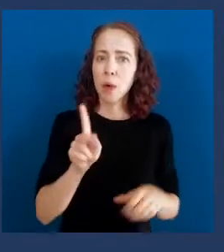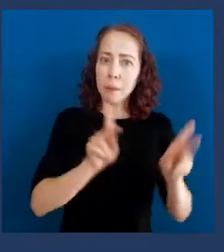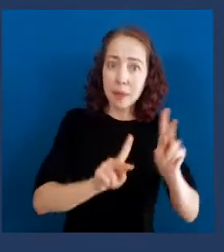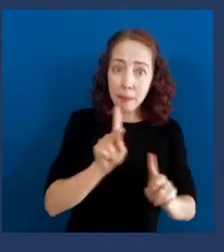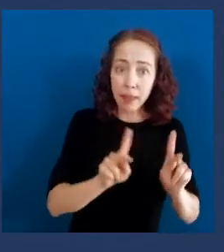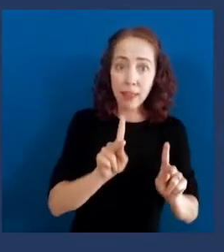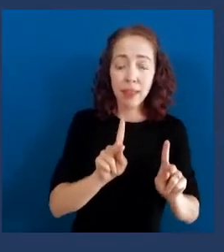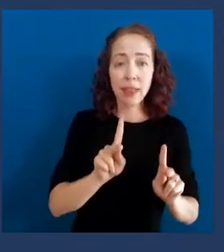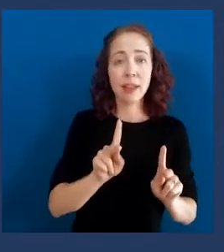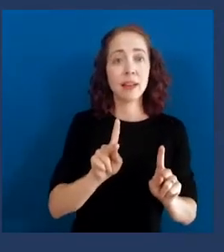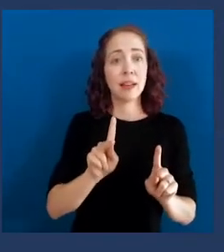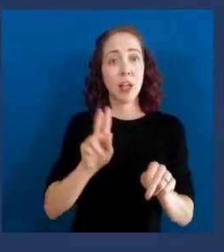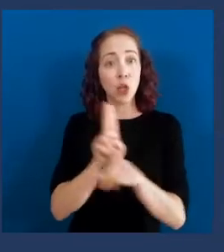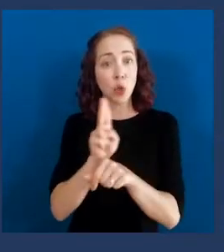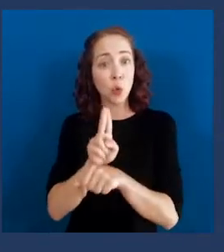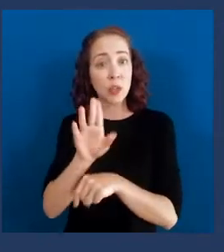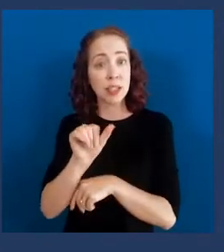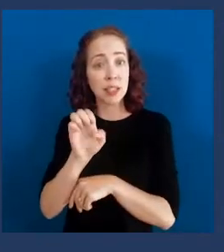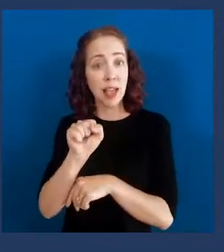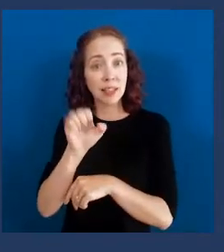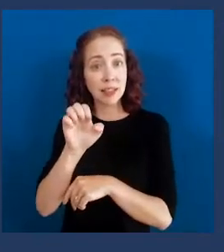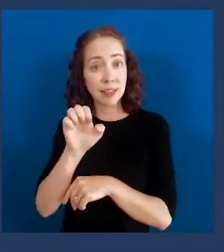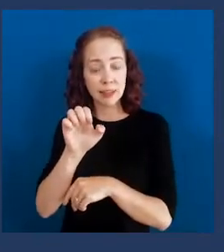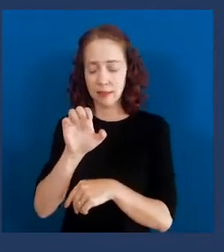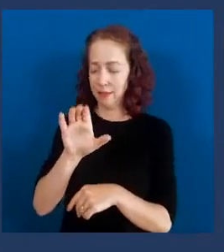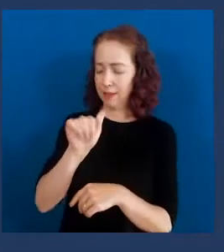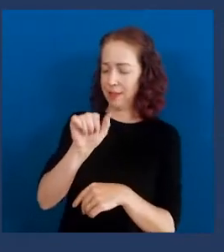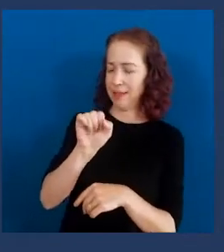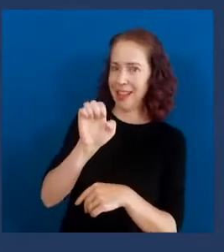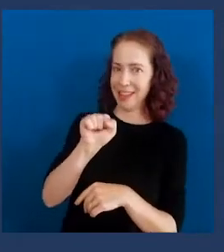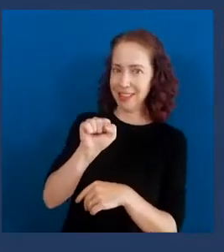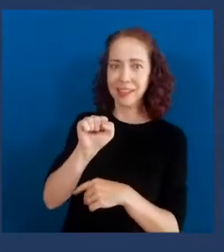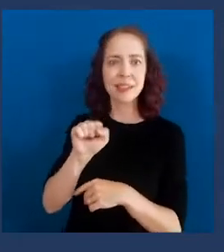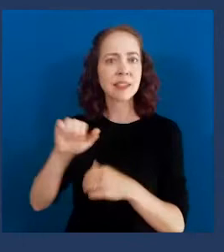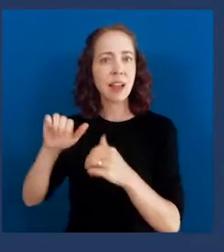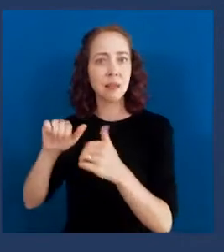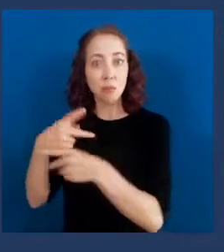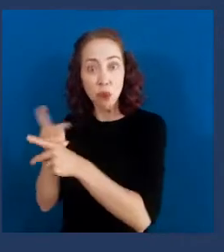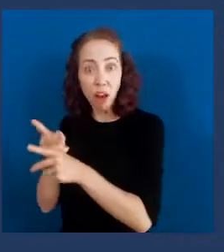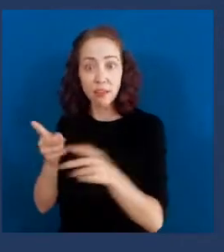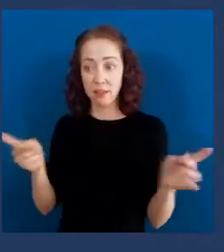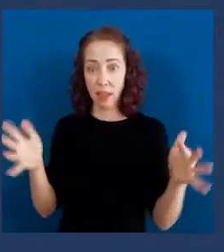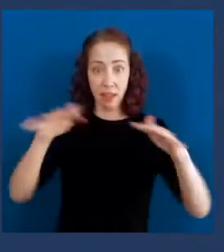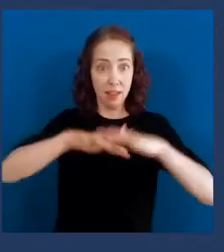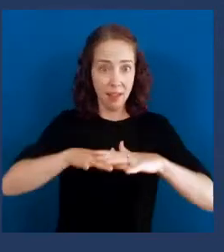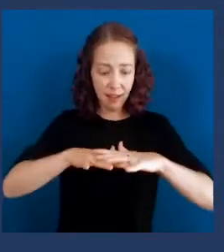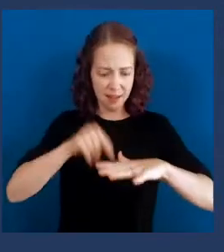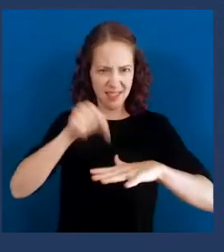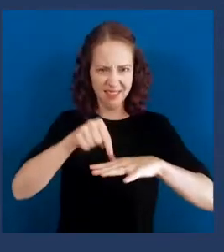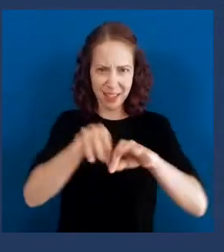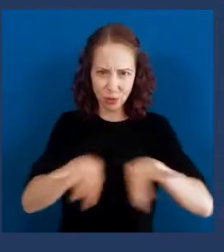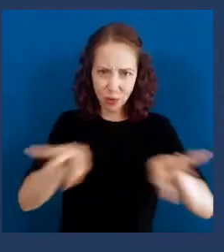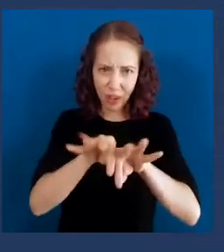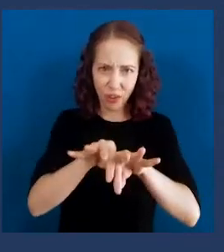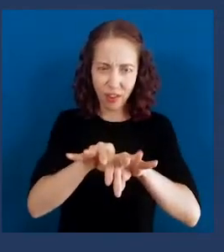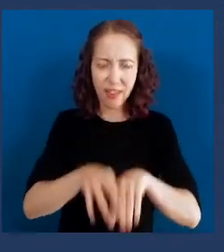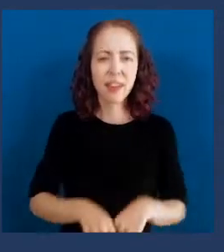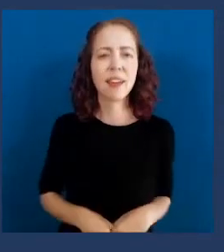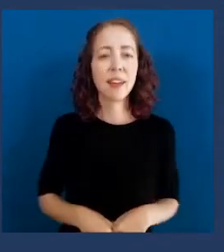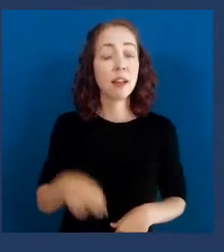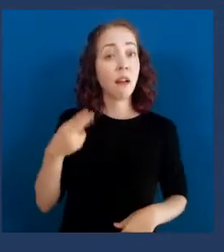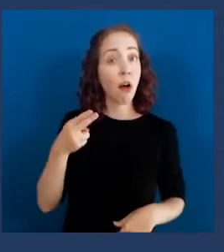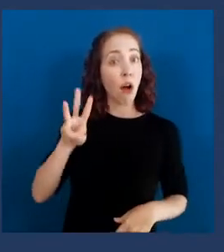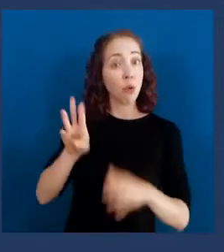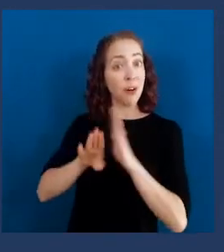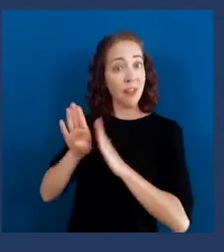and where these people, use cases, and products all intersect is critical. For our